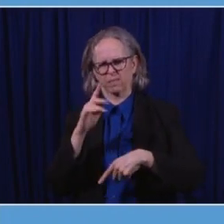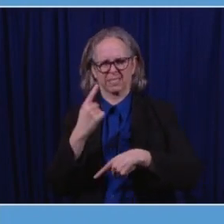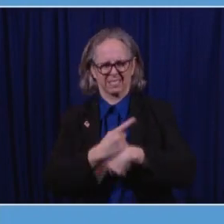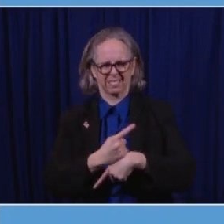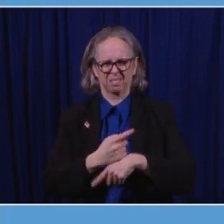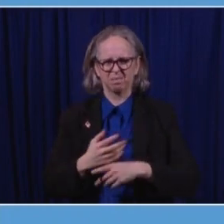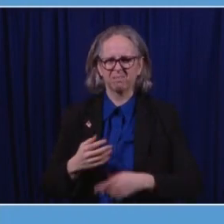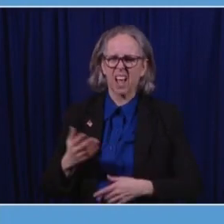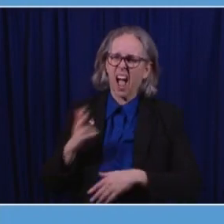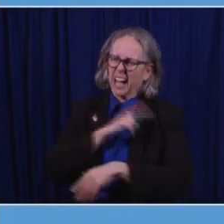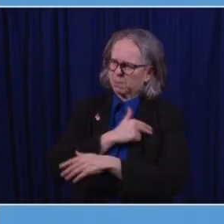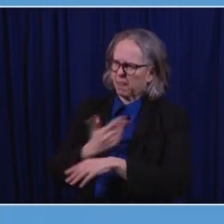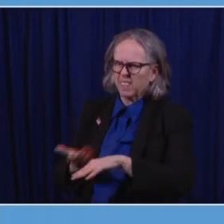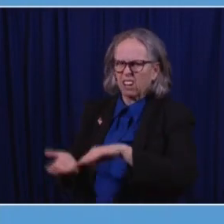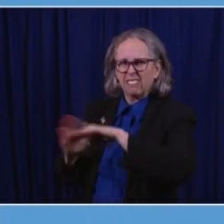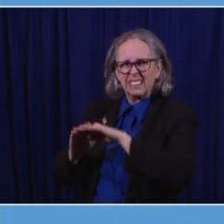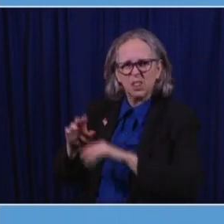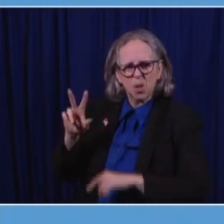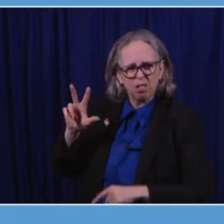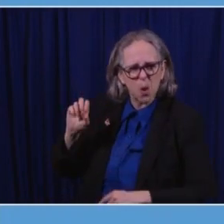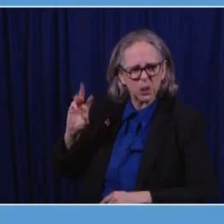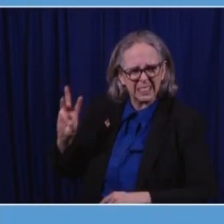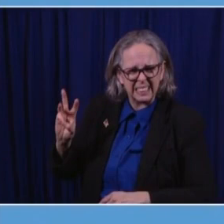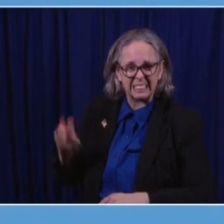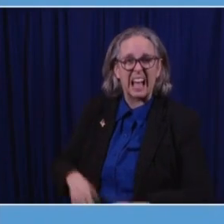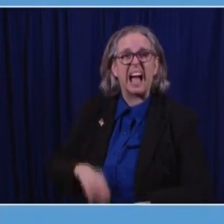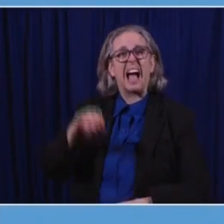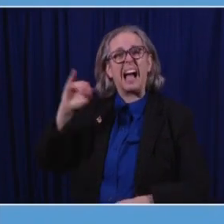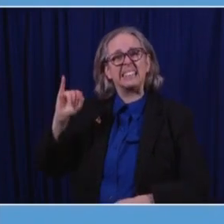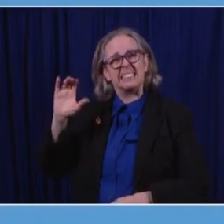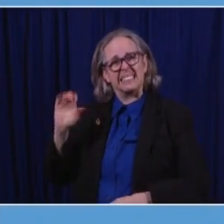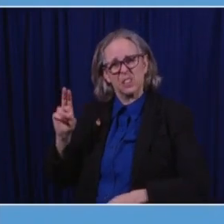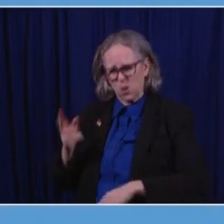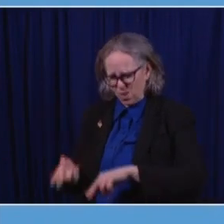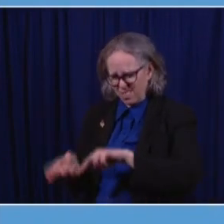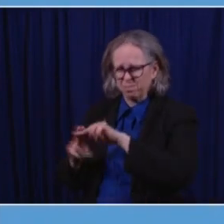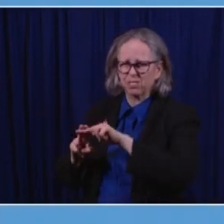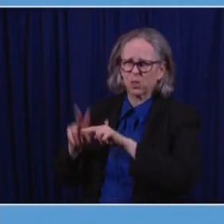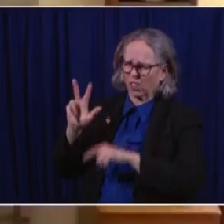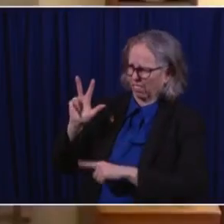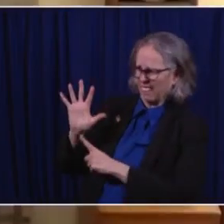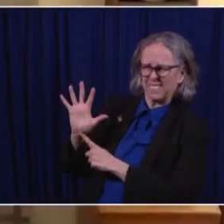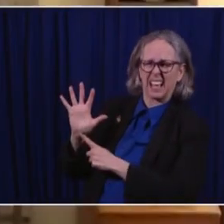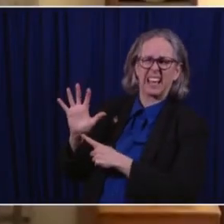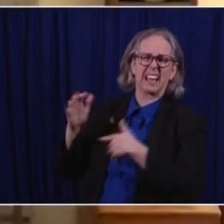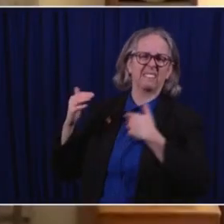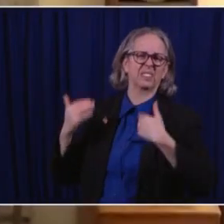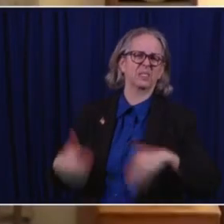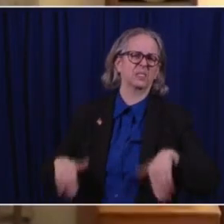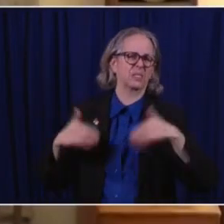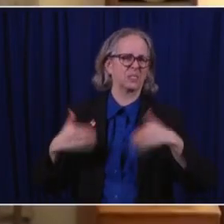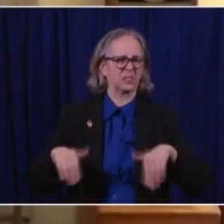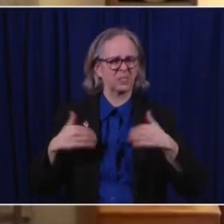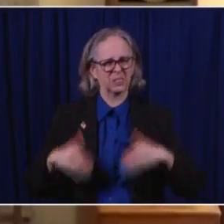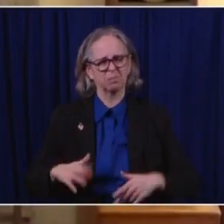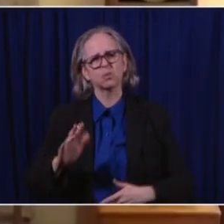bit, and ICU admissions up a little bit as well. Let's look at the next slide, Eric.